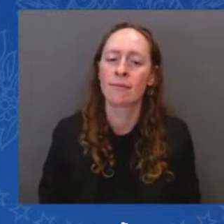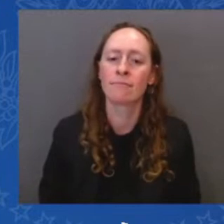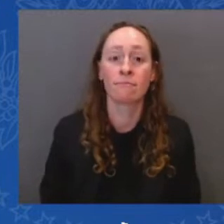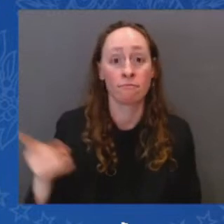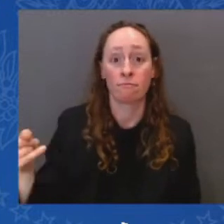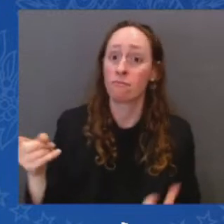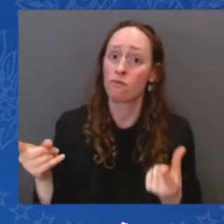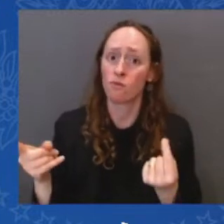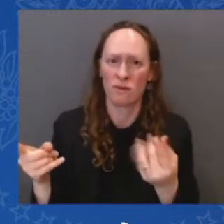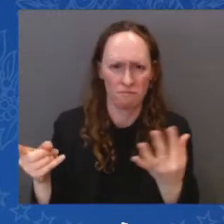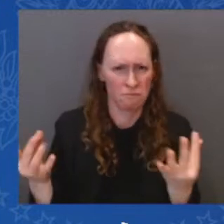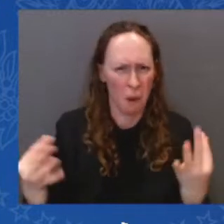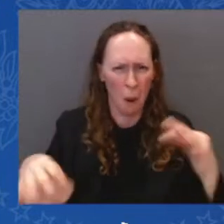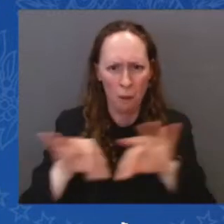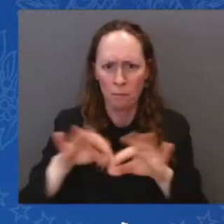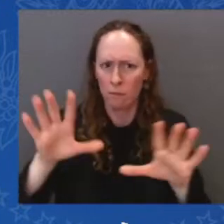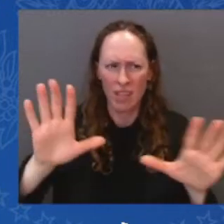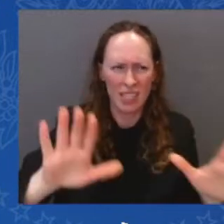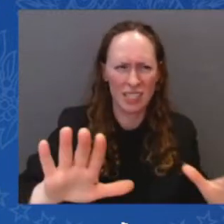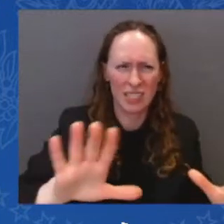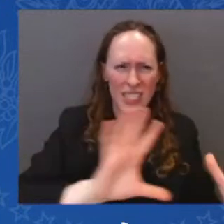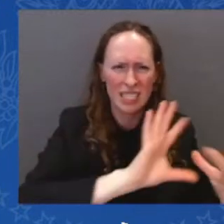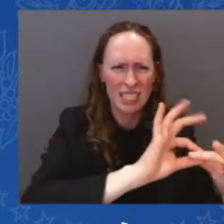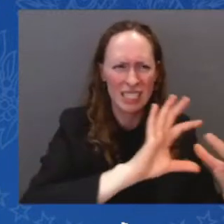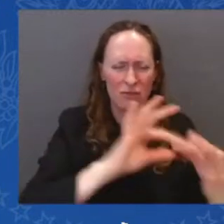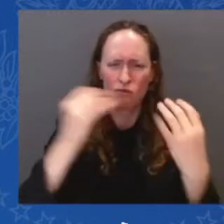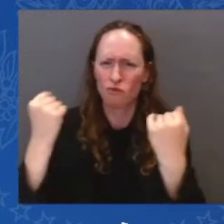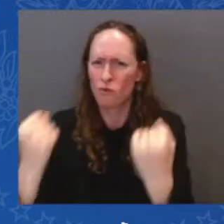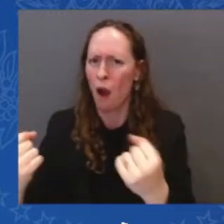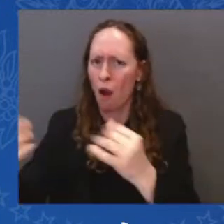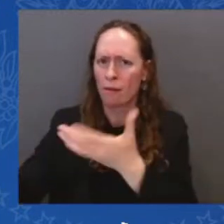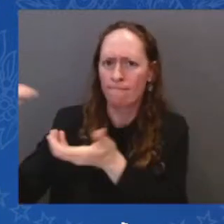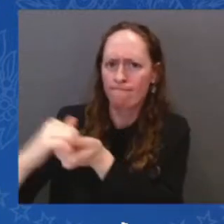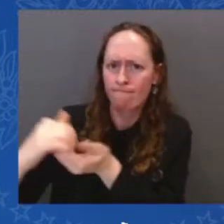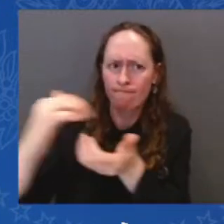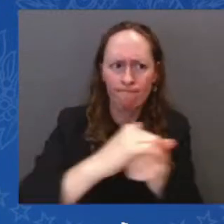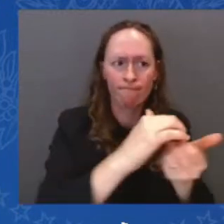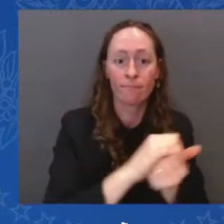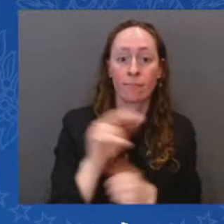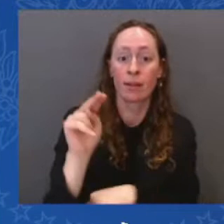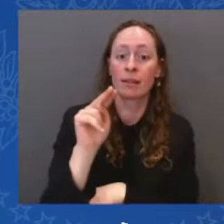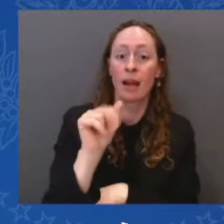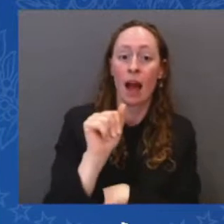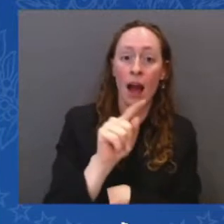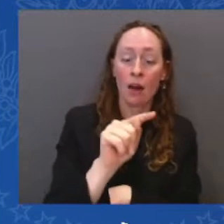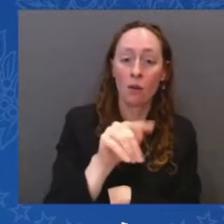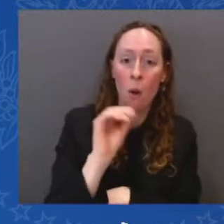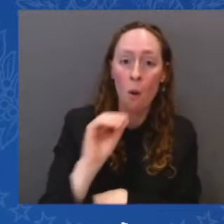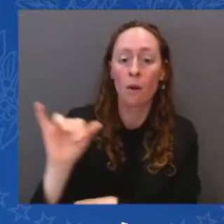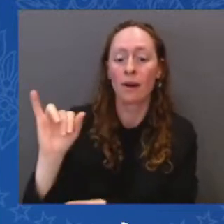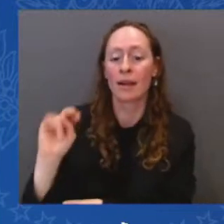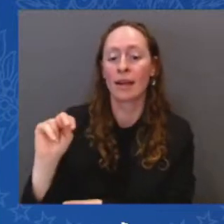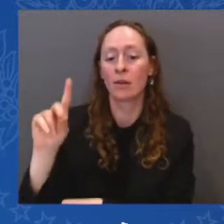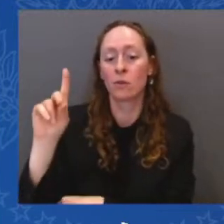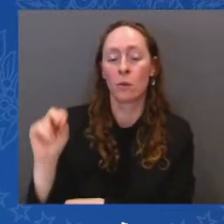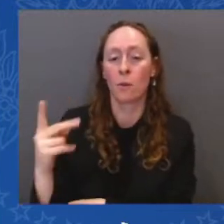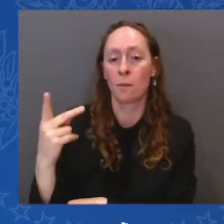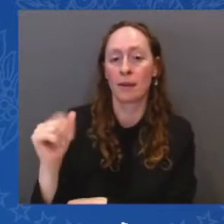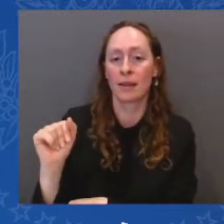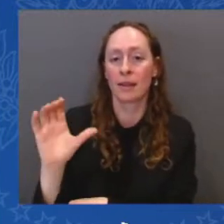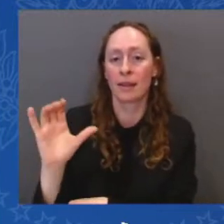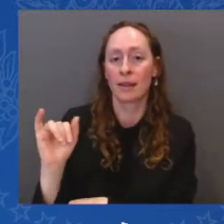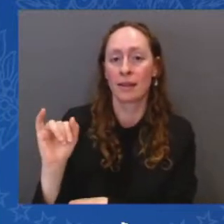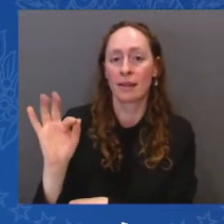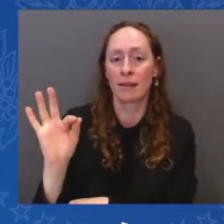Indo-Pacific, to building the new strategic partnerships like AUKUS, and keeping our force at a cutting edge in the fields